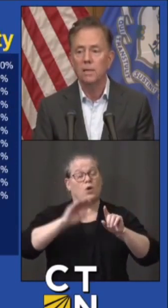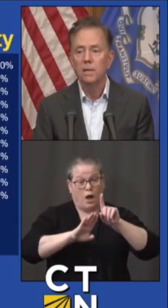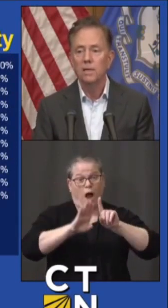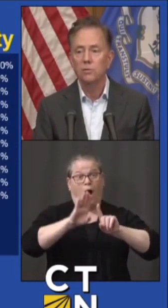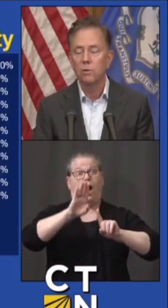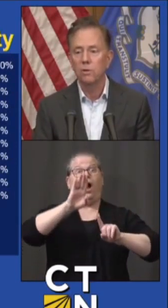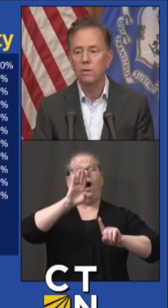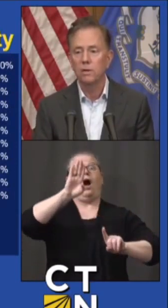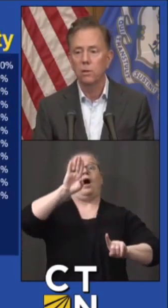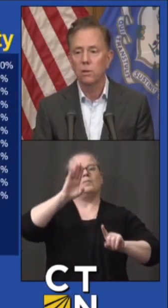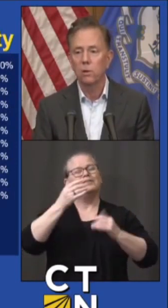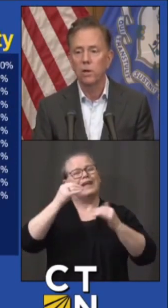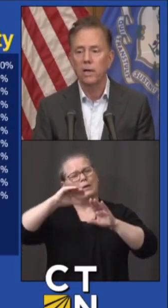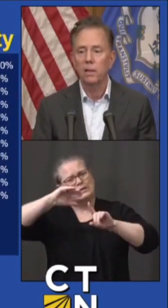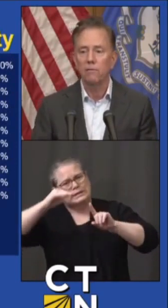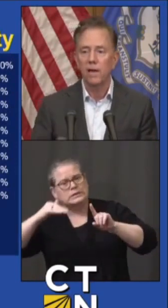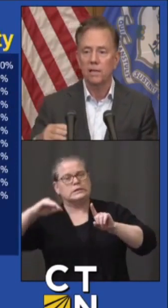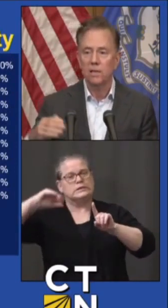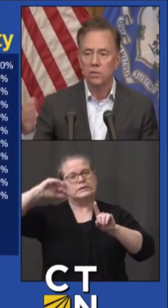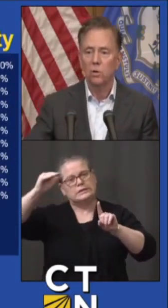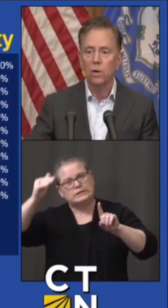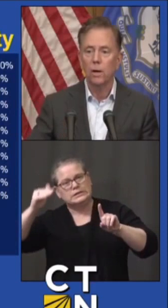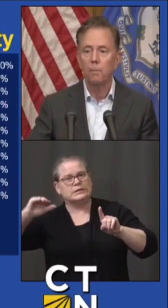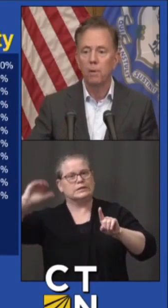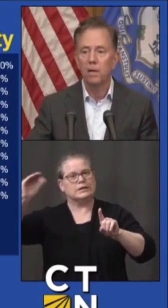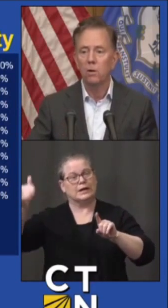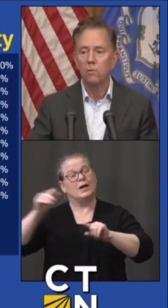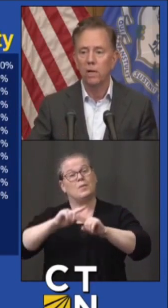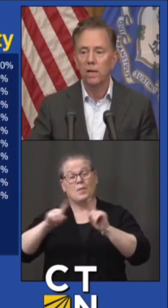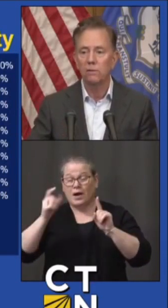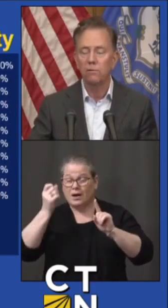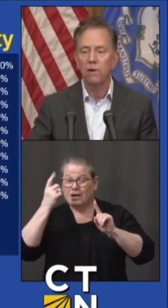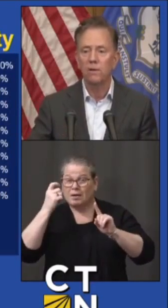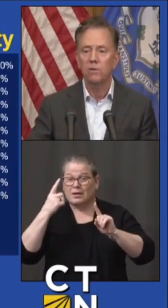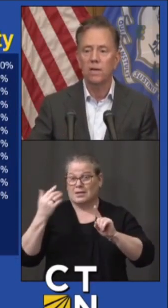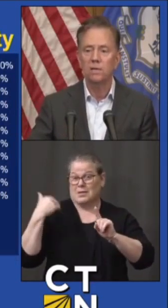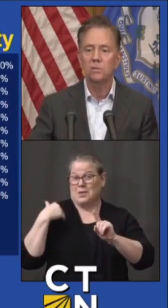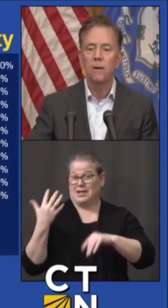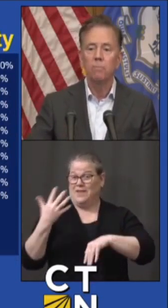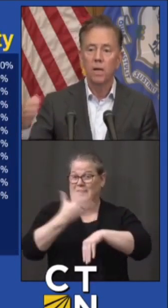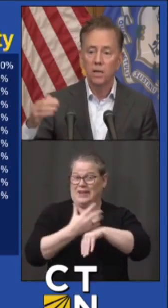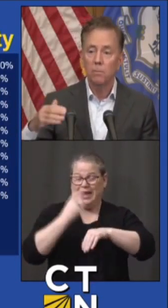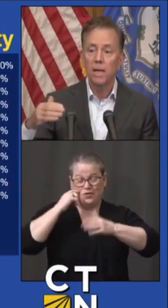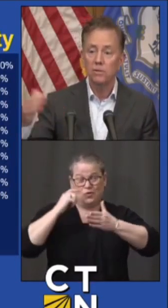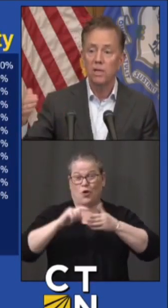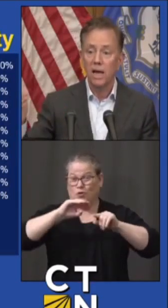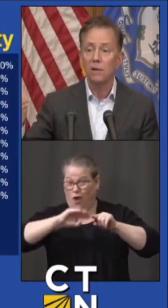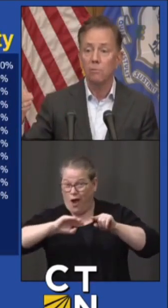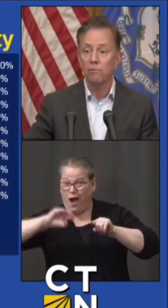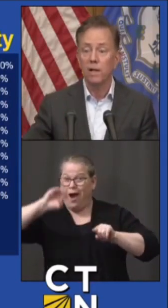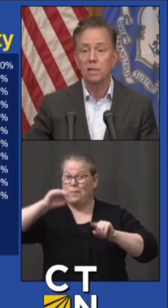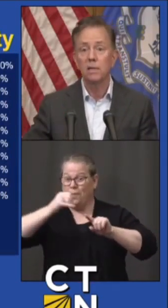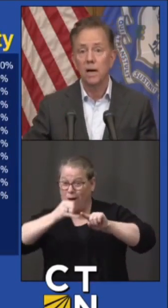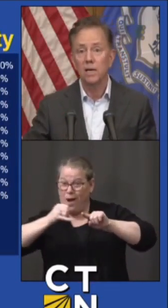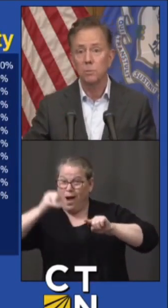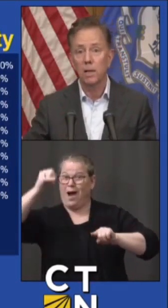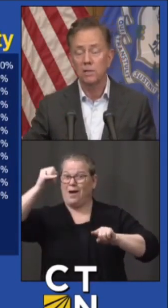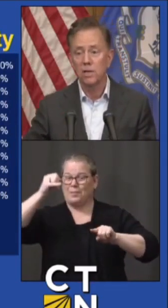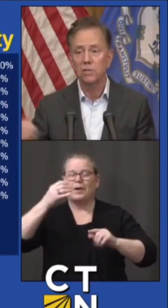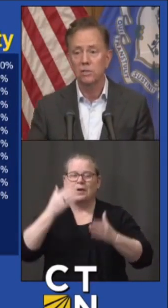but it's worth looking at the fact that it's gone up a bit over the last 5 days, and you may see that